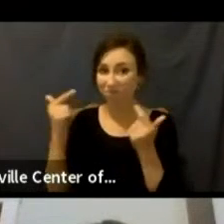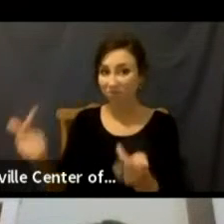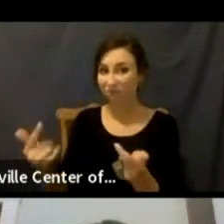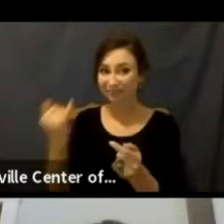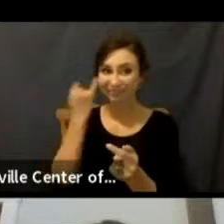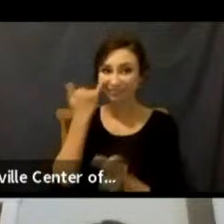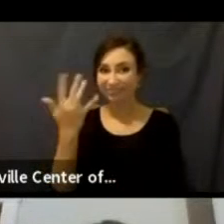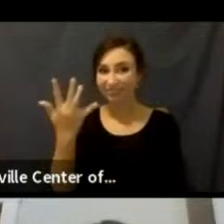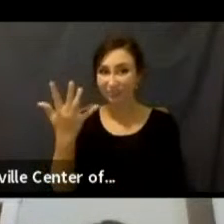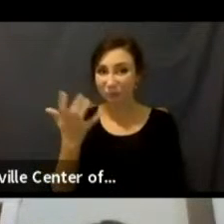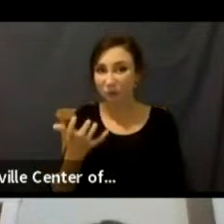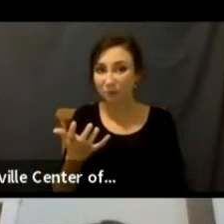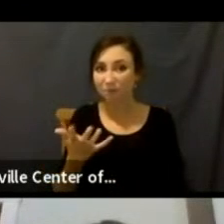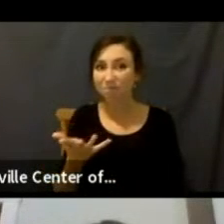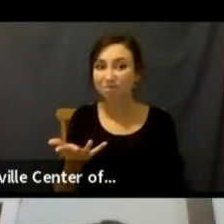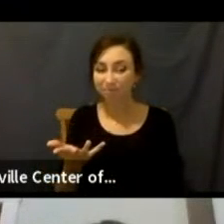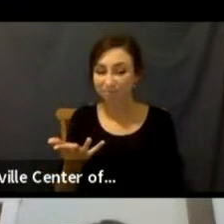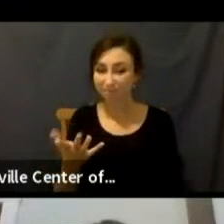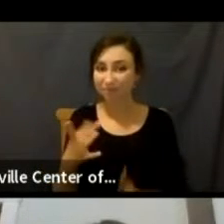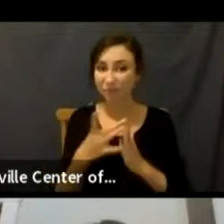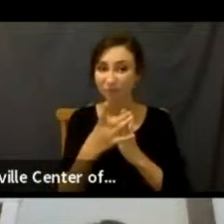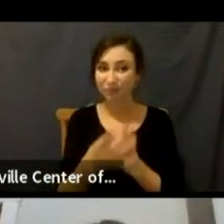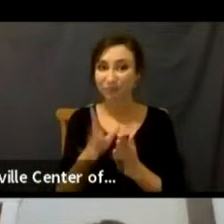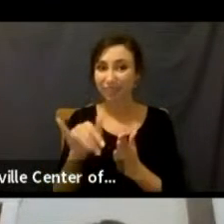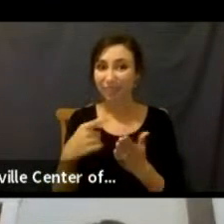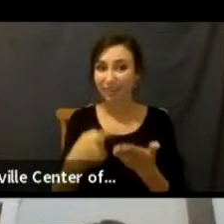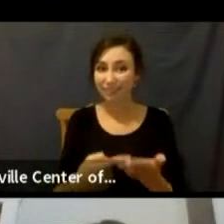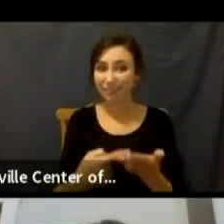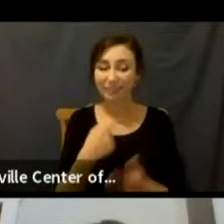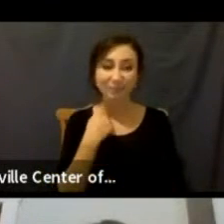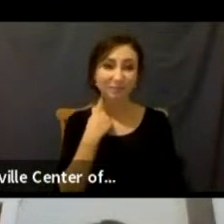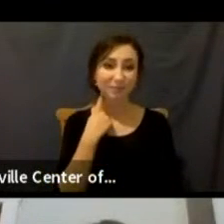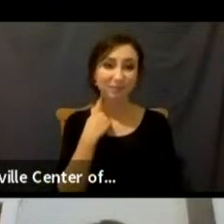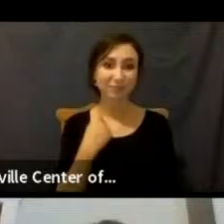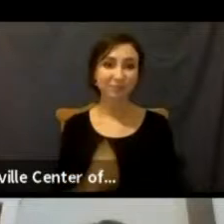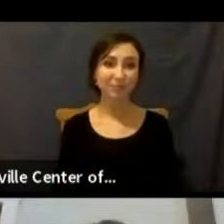to lead us in that discussion.